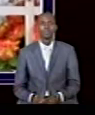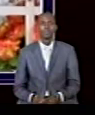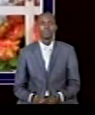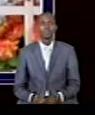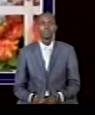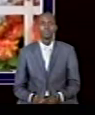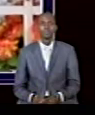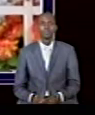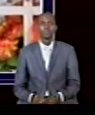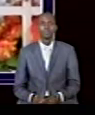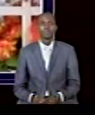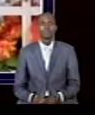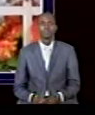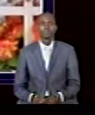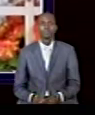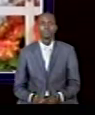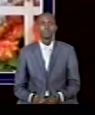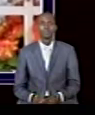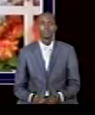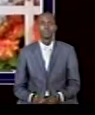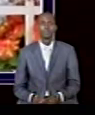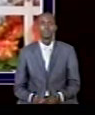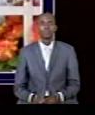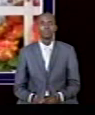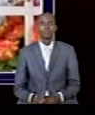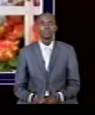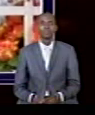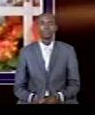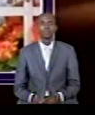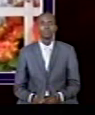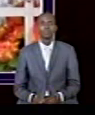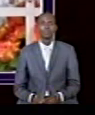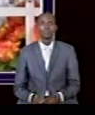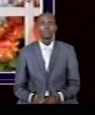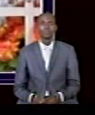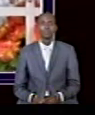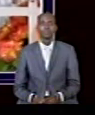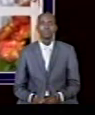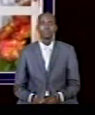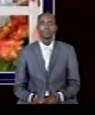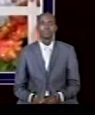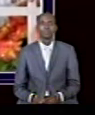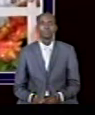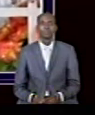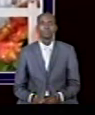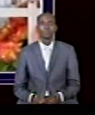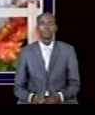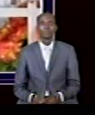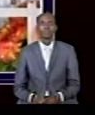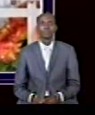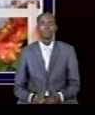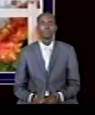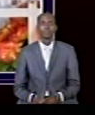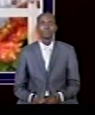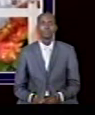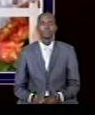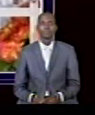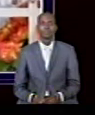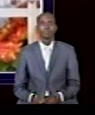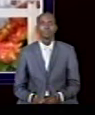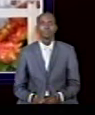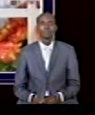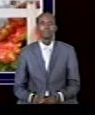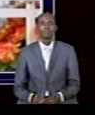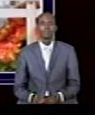miyaga nam. Apo na ibiong ke cross om. Mbwa ngwa mien. Jesus ama ngwa mien. Ubiaka do man do mien. Ake